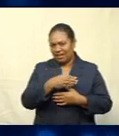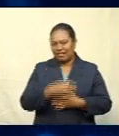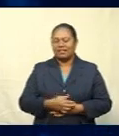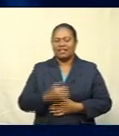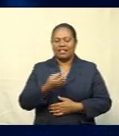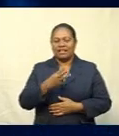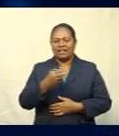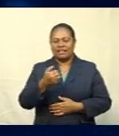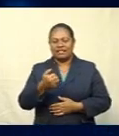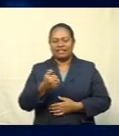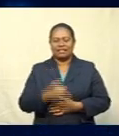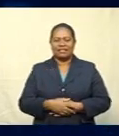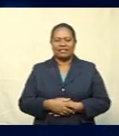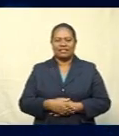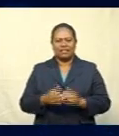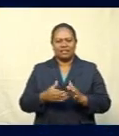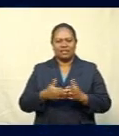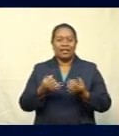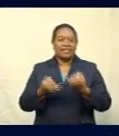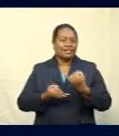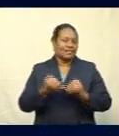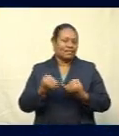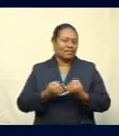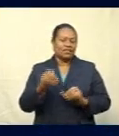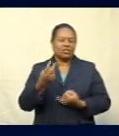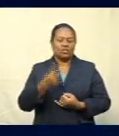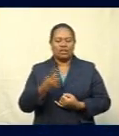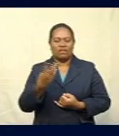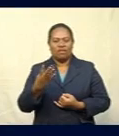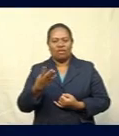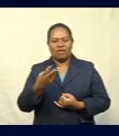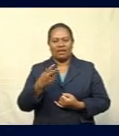$1,736 per ounce. And silver closed down at $24.96.